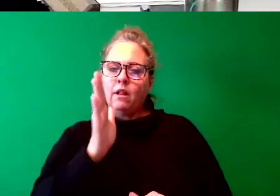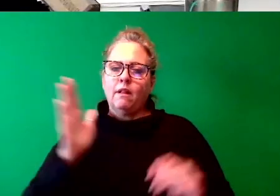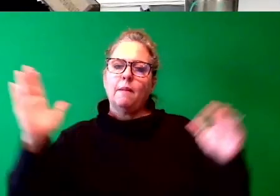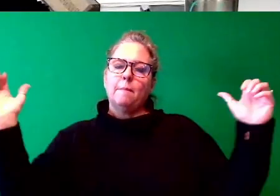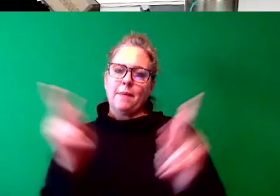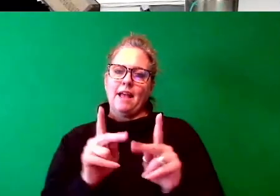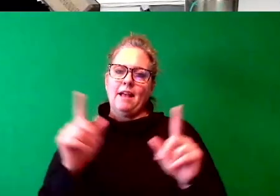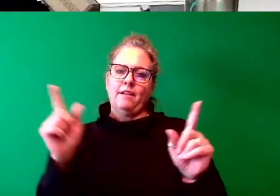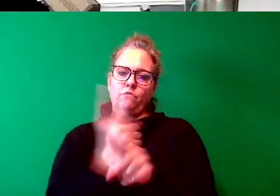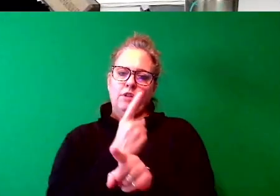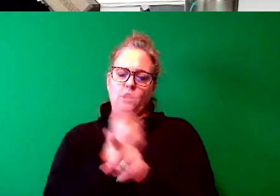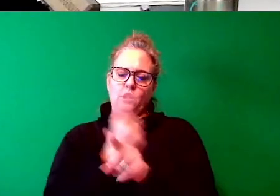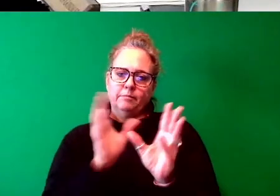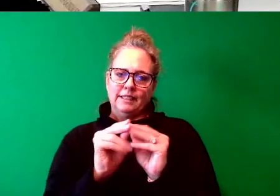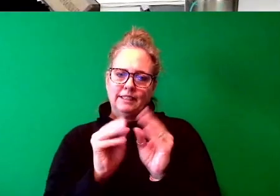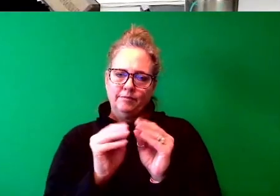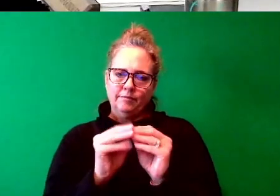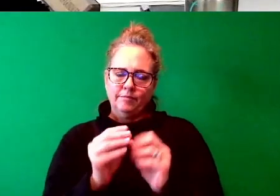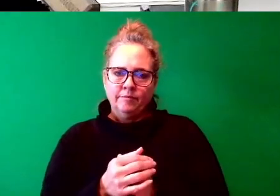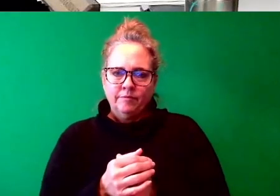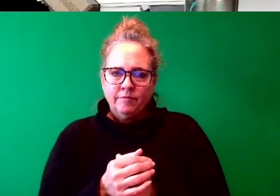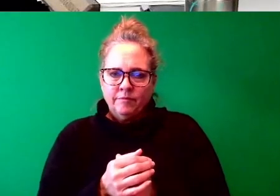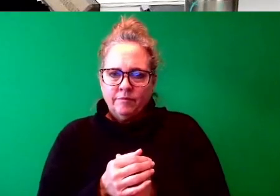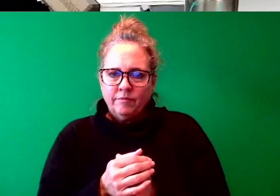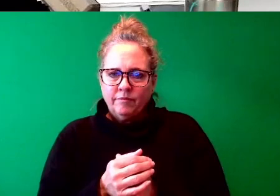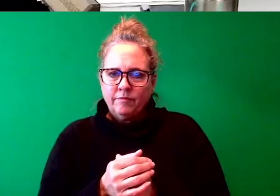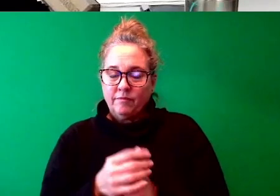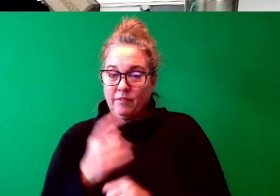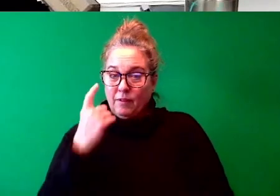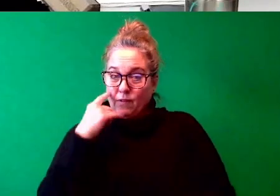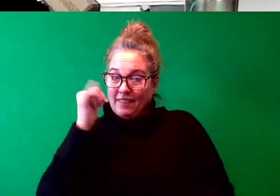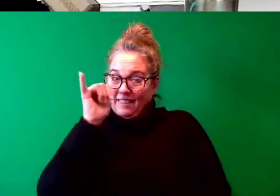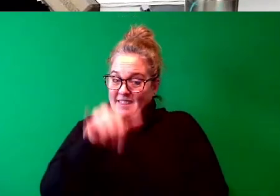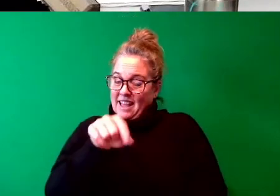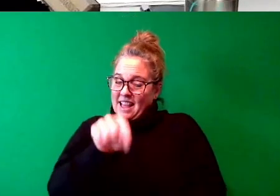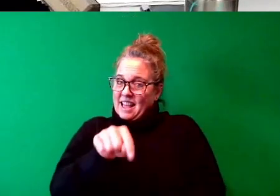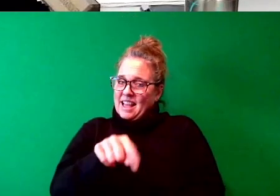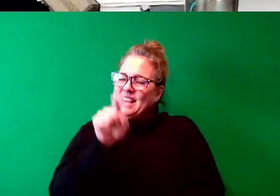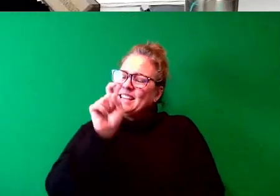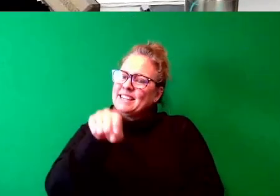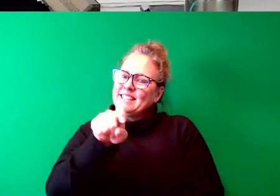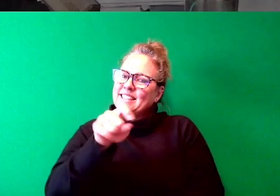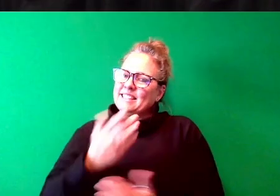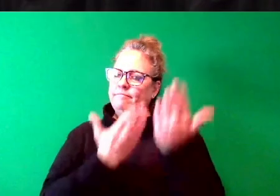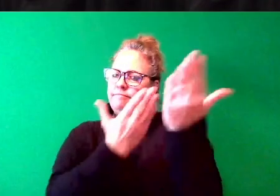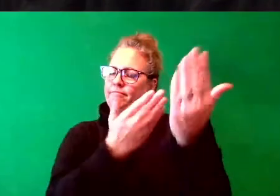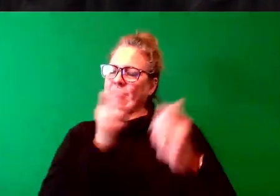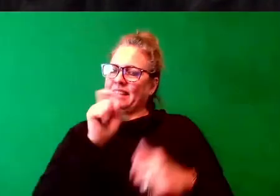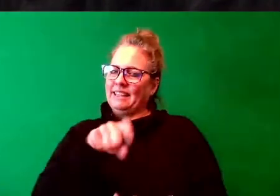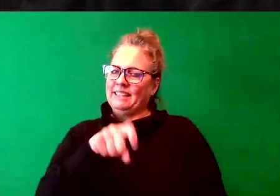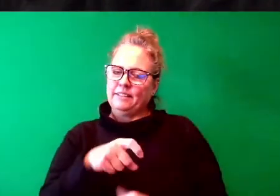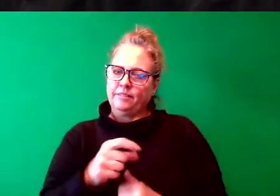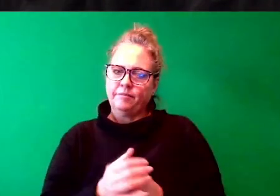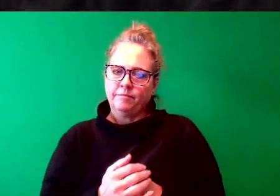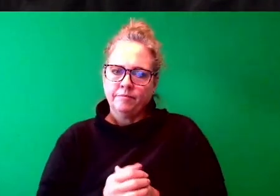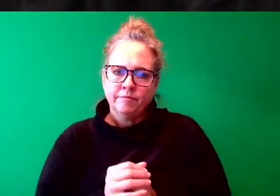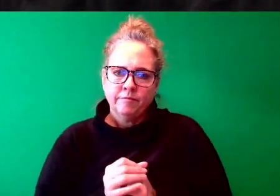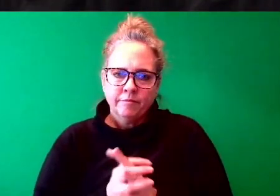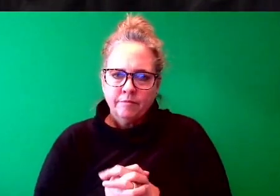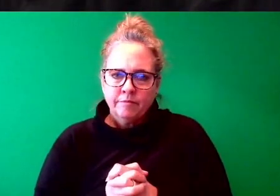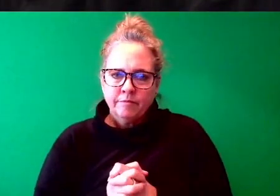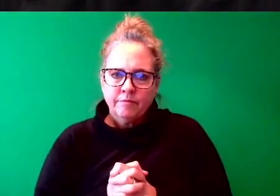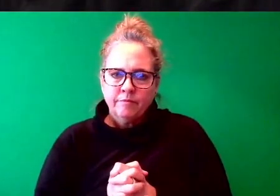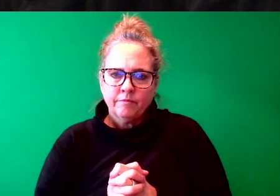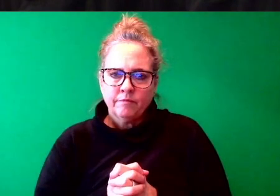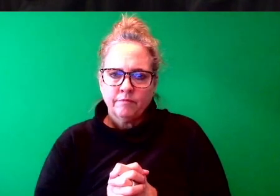back into our regular meeting. Yes. Yes. Turbish, might I say we do need to include public comment?